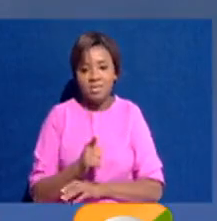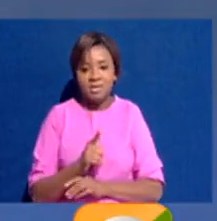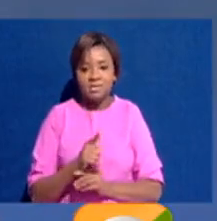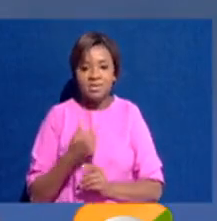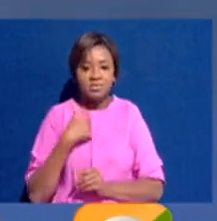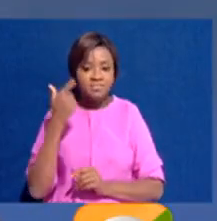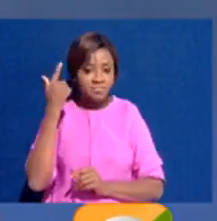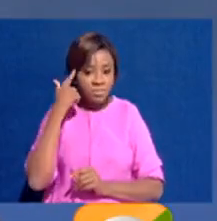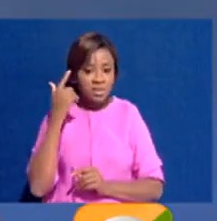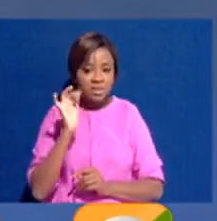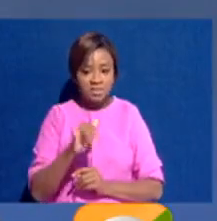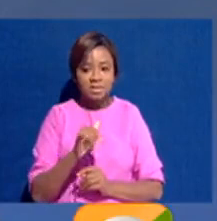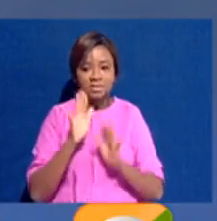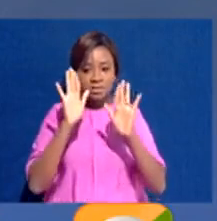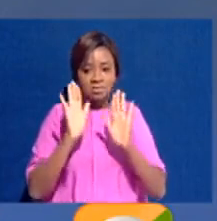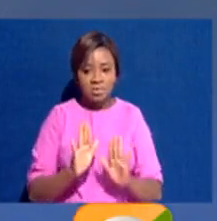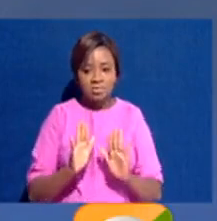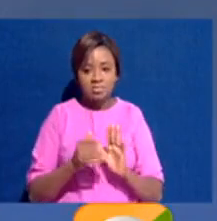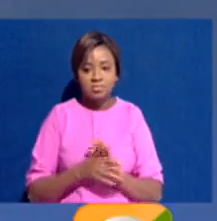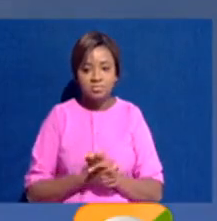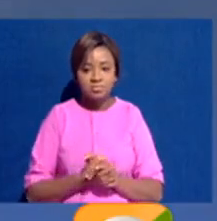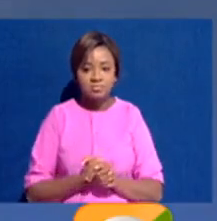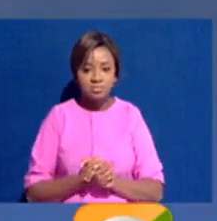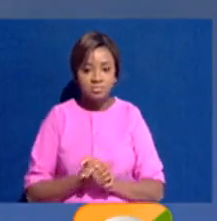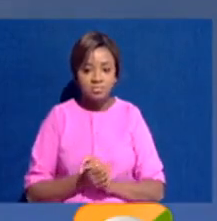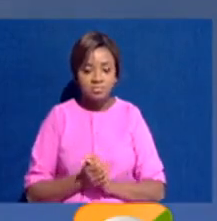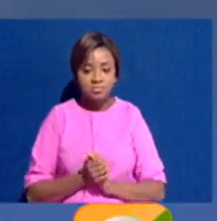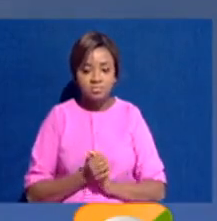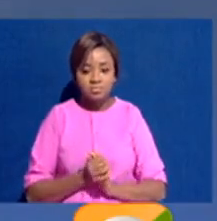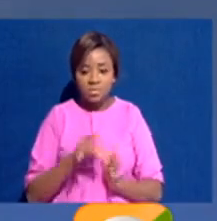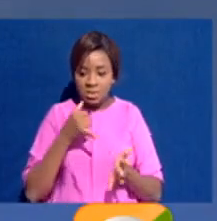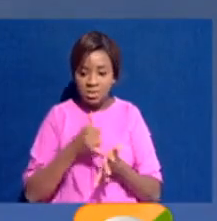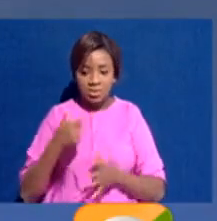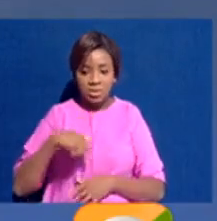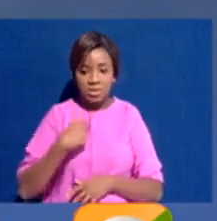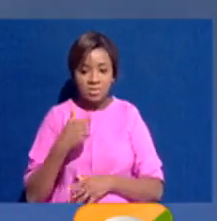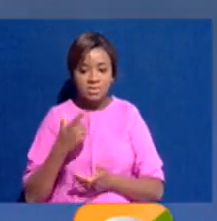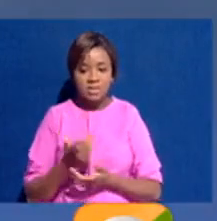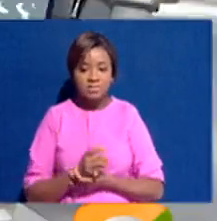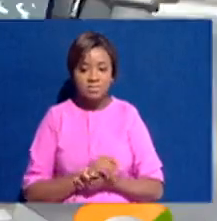the priority of Kenyans should be targeted at the moment by any leader, including us religious leaders. Absolutely.